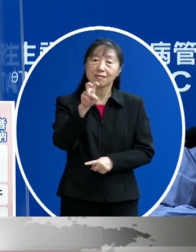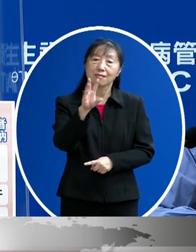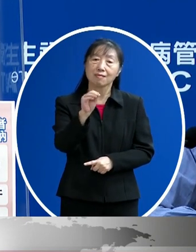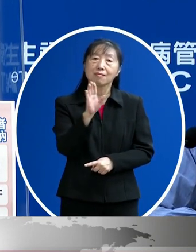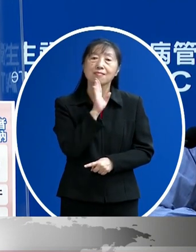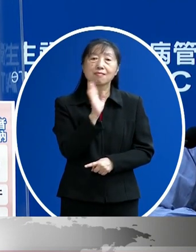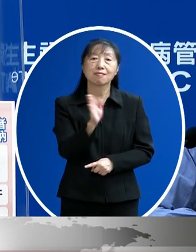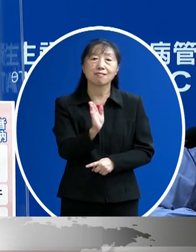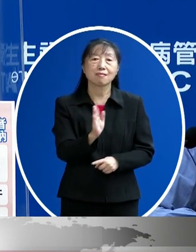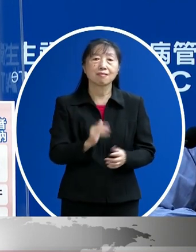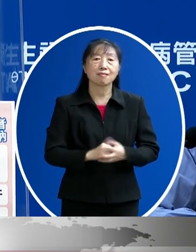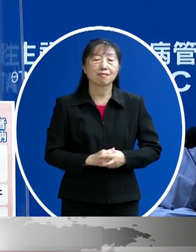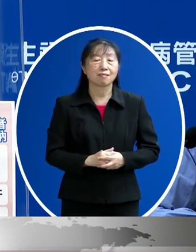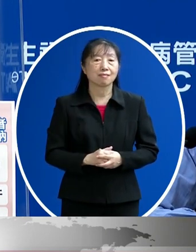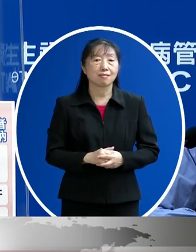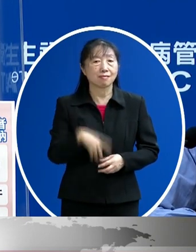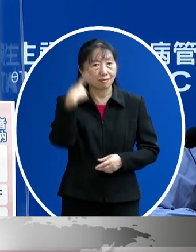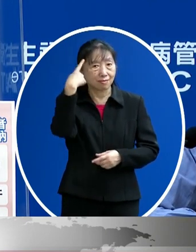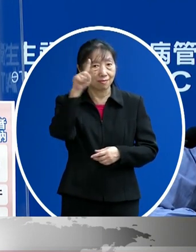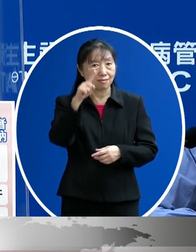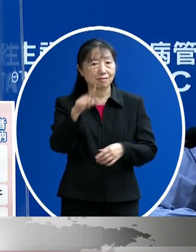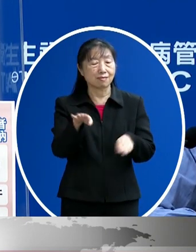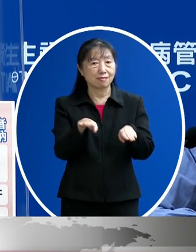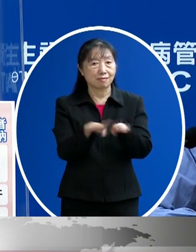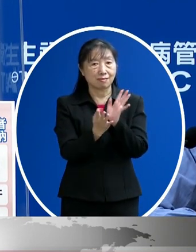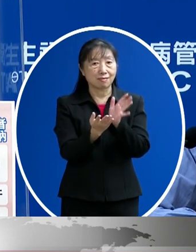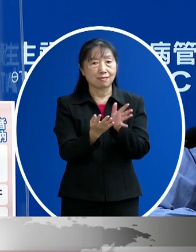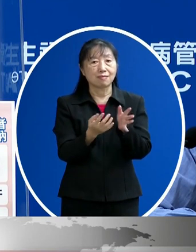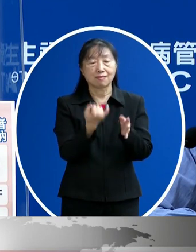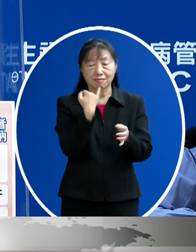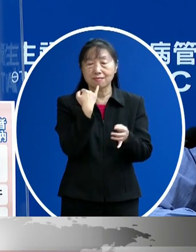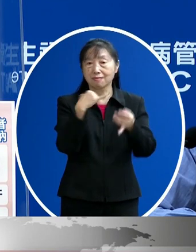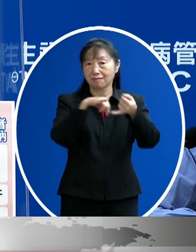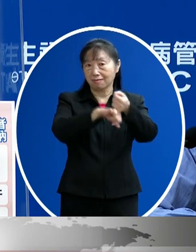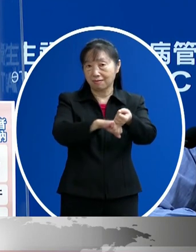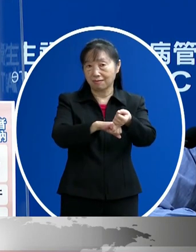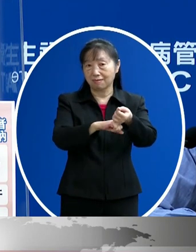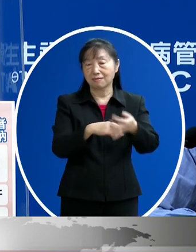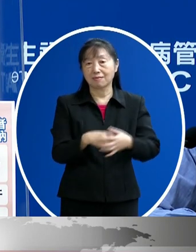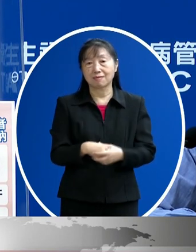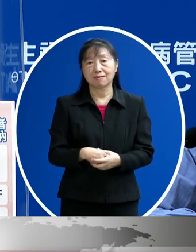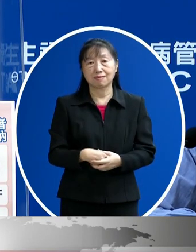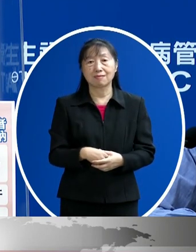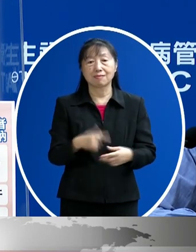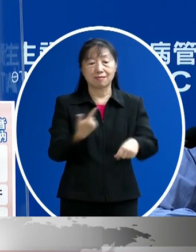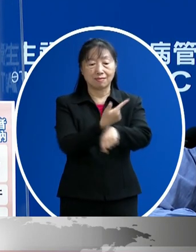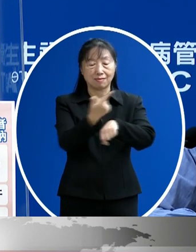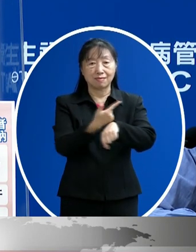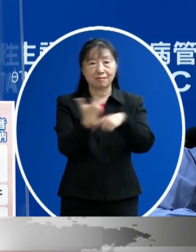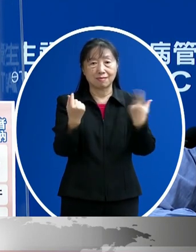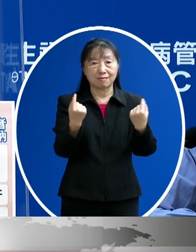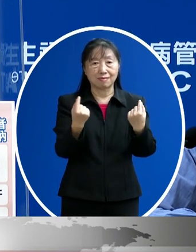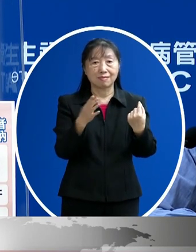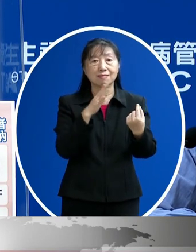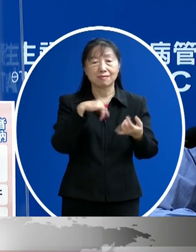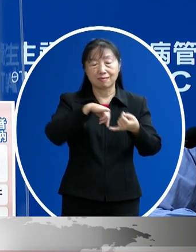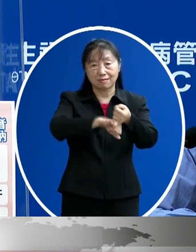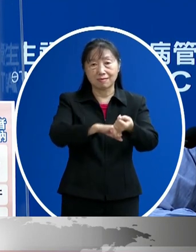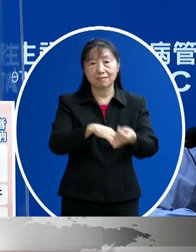starting tomorrow. The appointment booking system will be open for 6 hours on November 19th, from 10 a.m. to 4